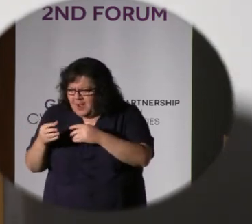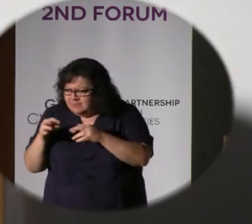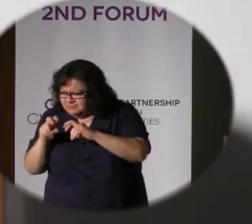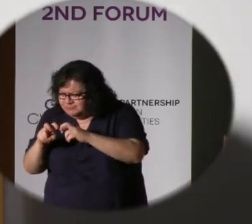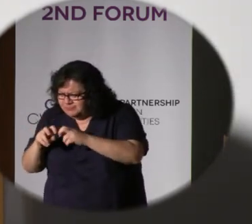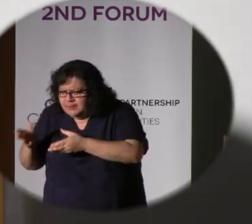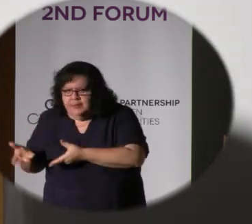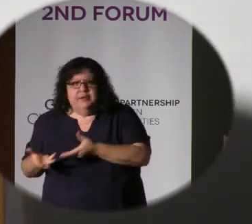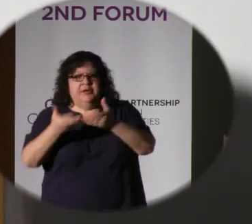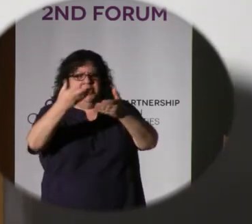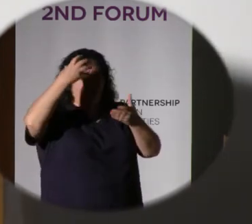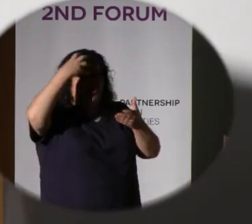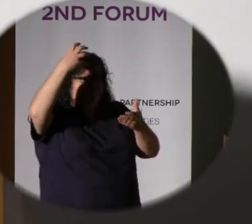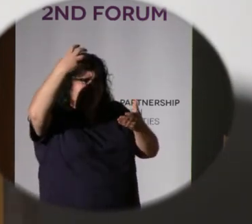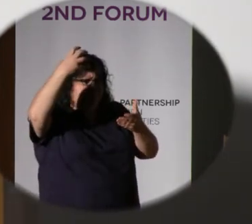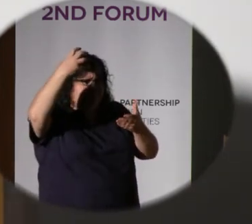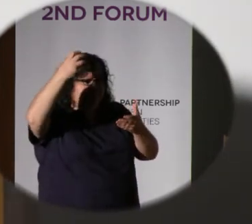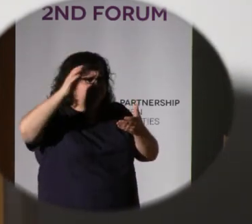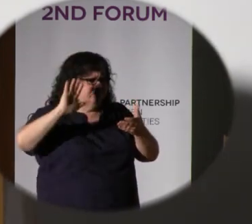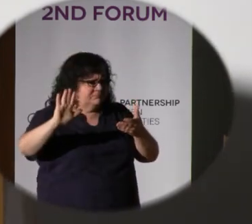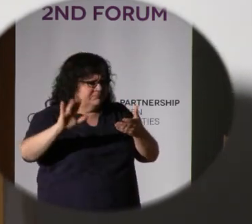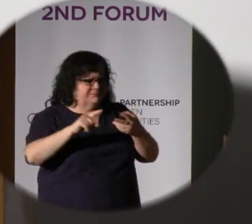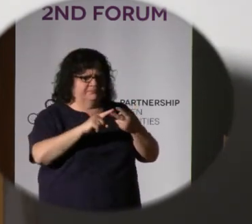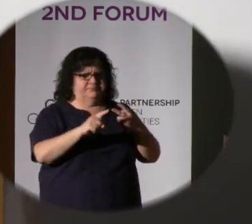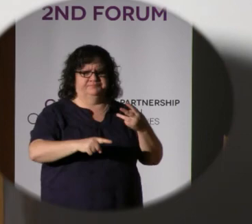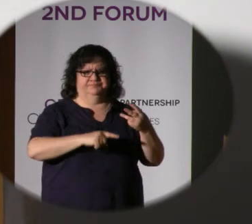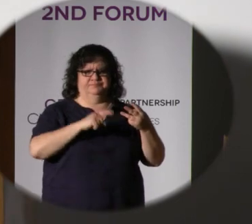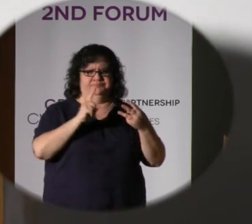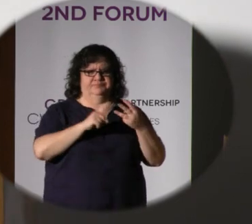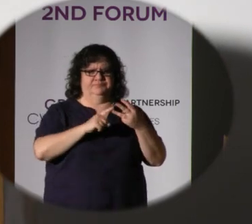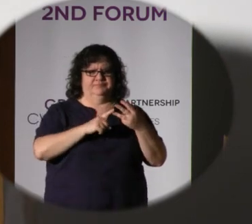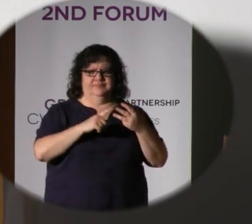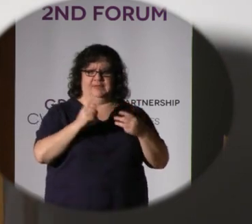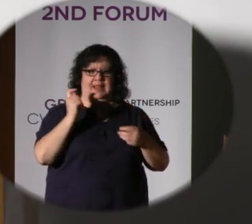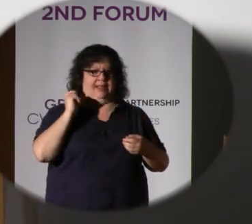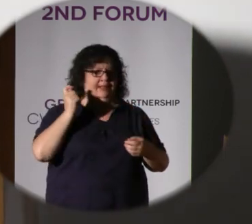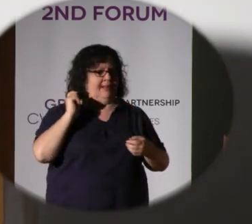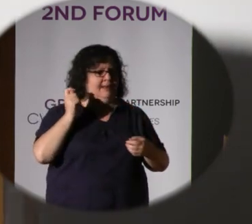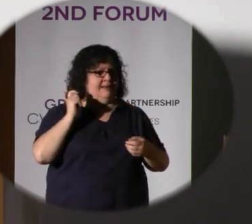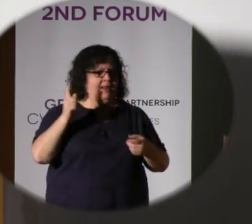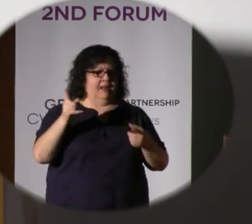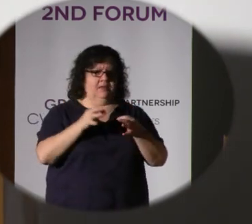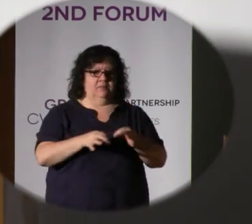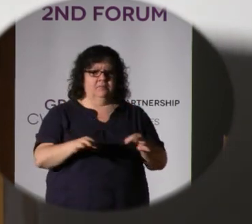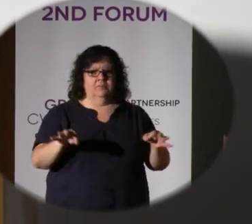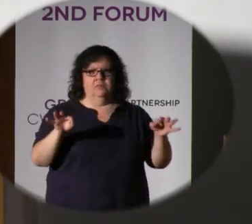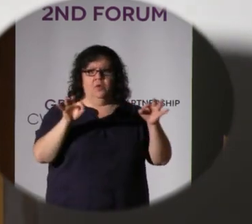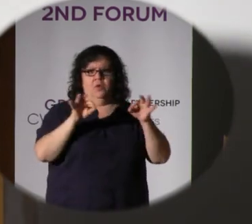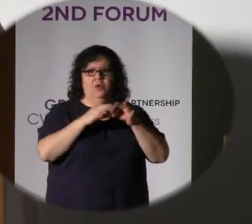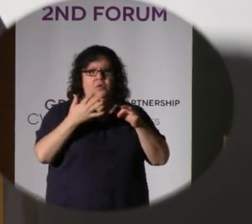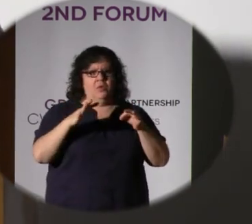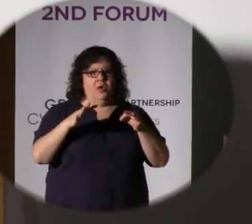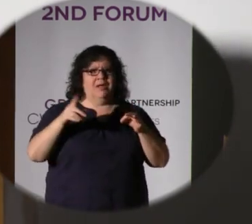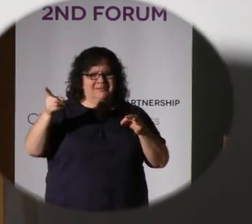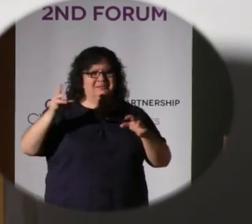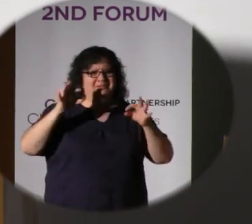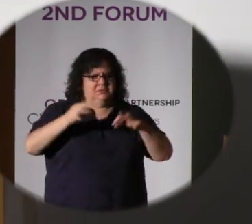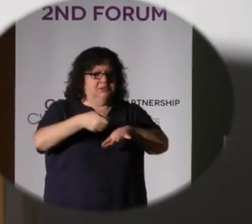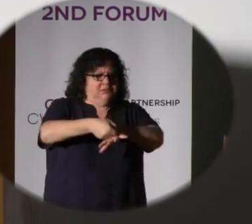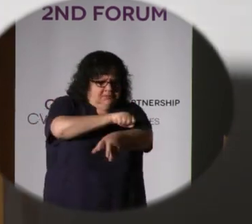And then I think the Kenya experience is important because they're very organized, number one. And I have to